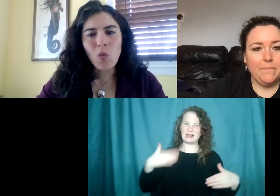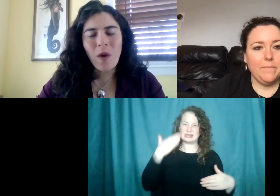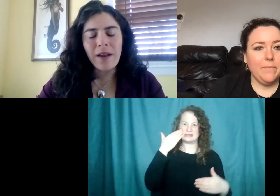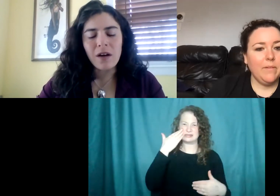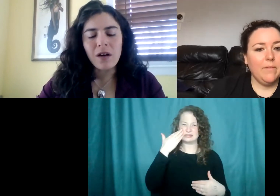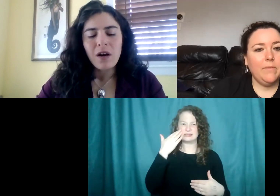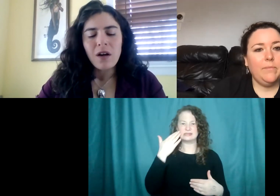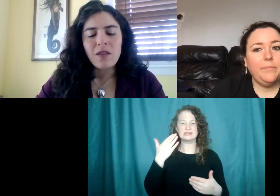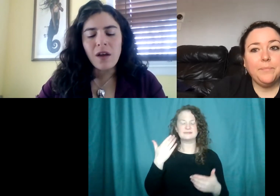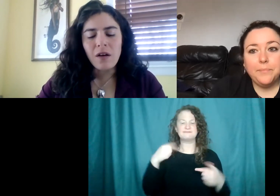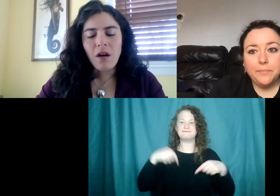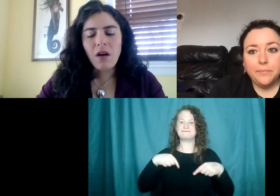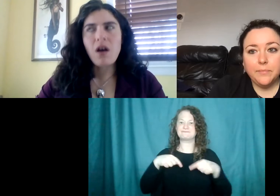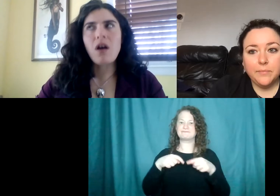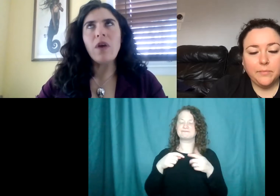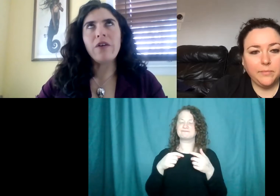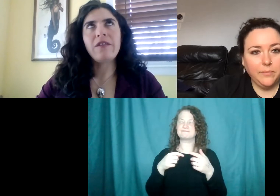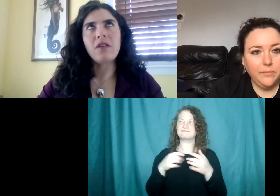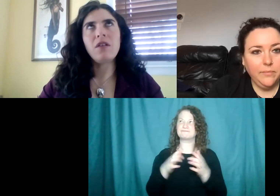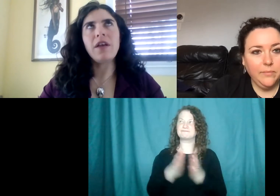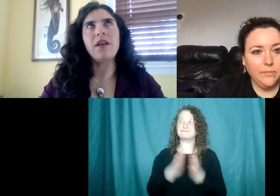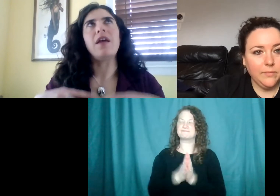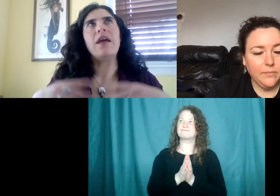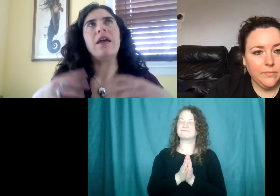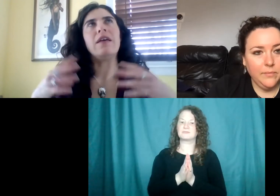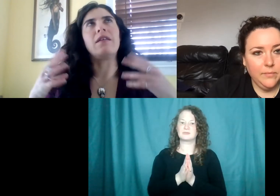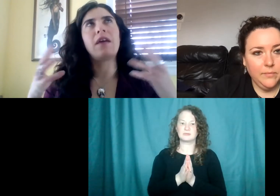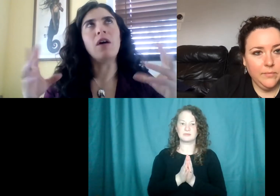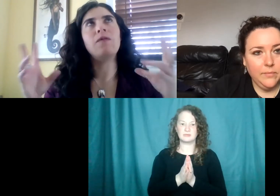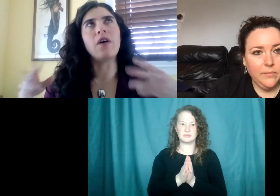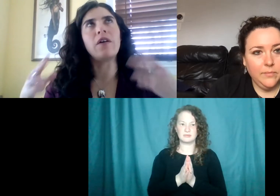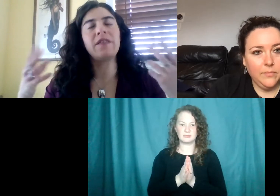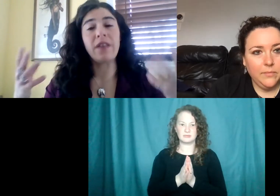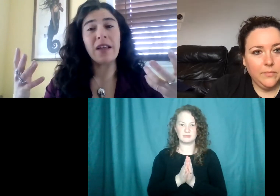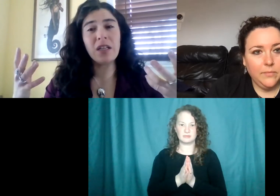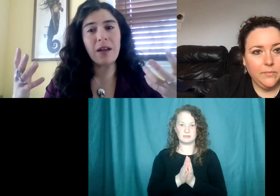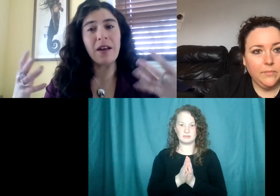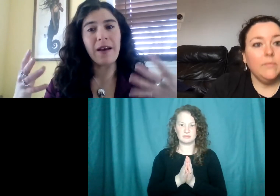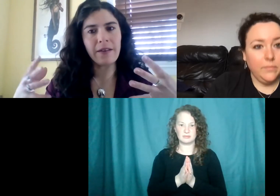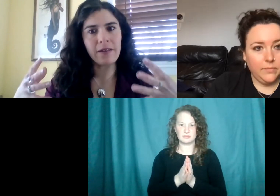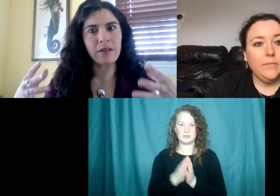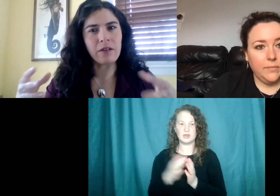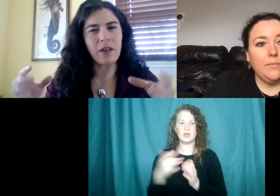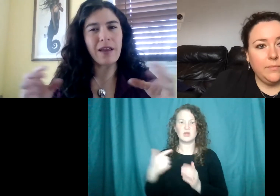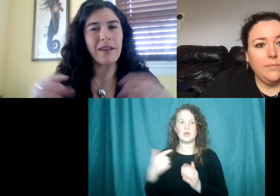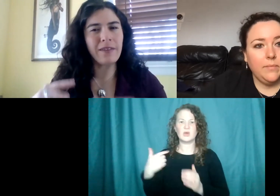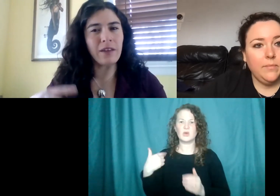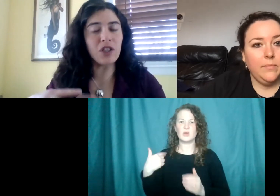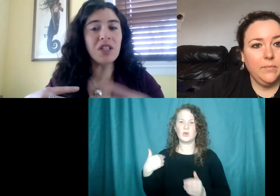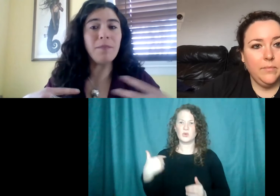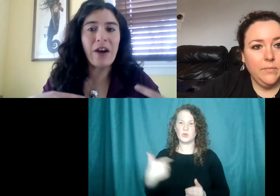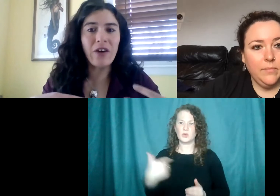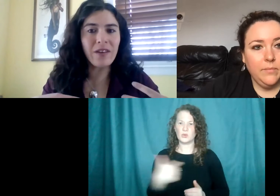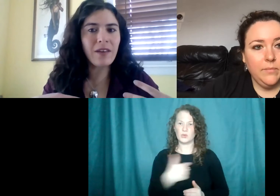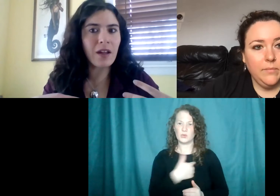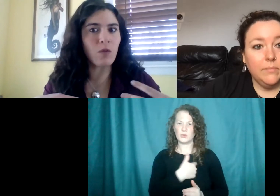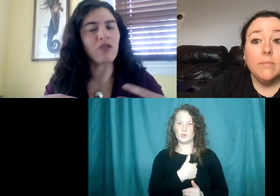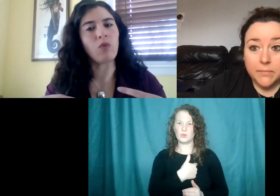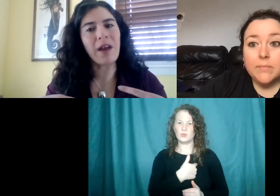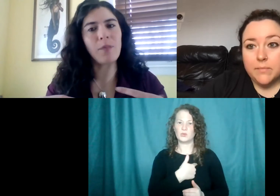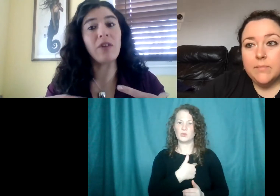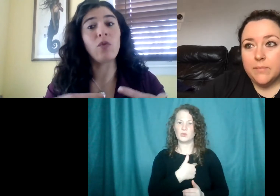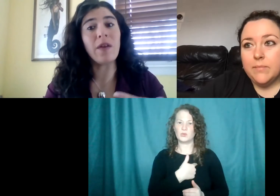state where we are still in a kelp forest state and not necessarily a sea urchin barren